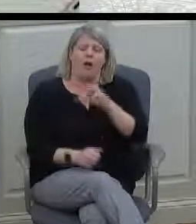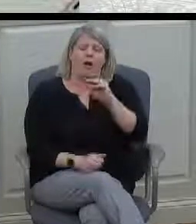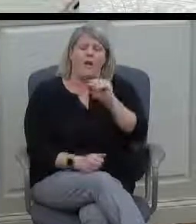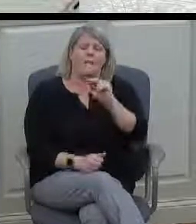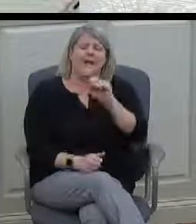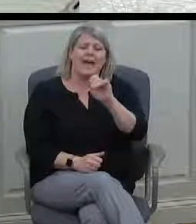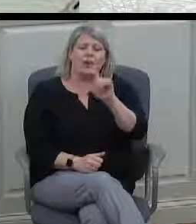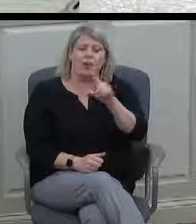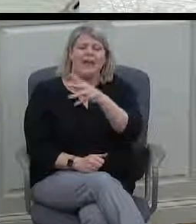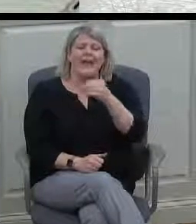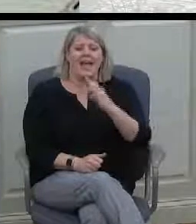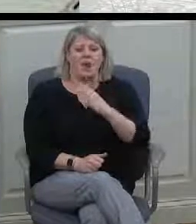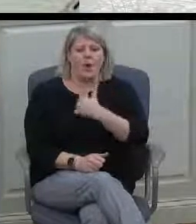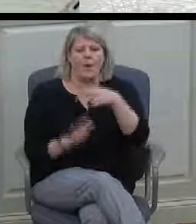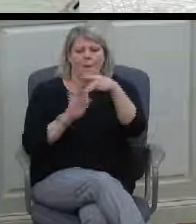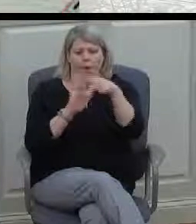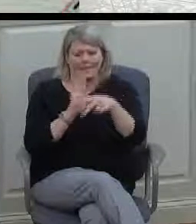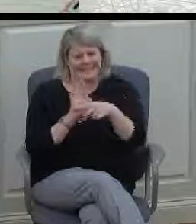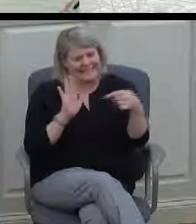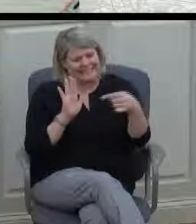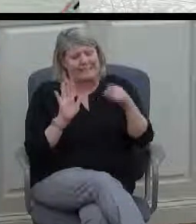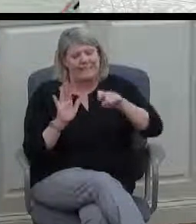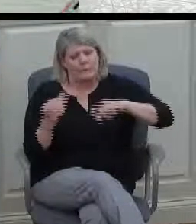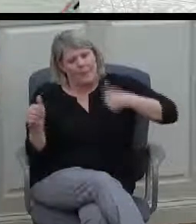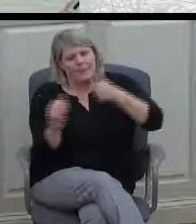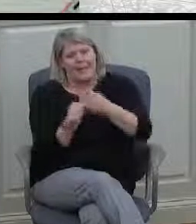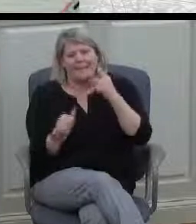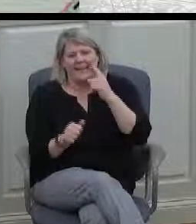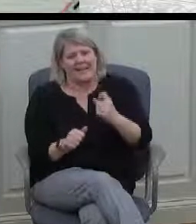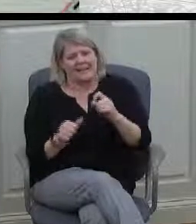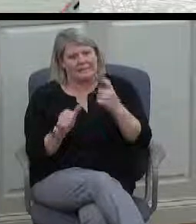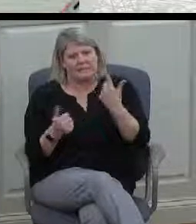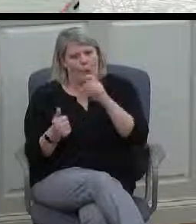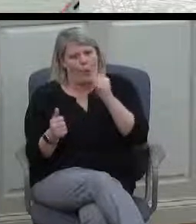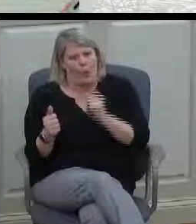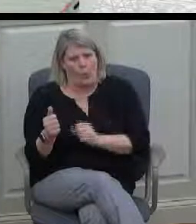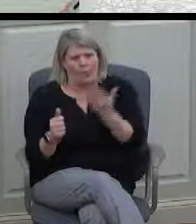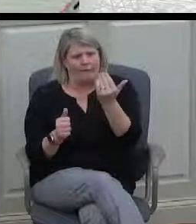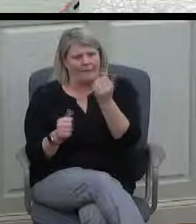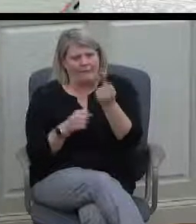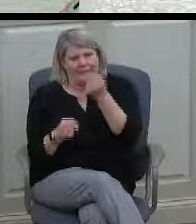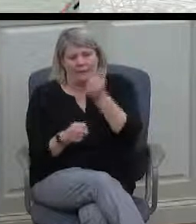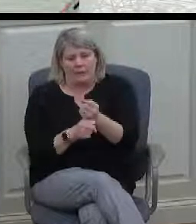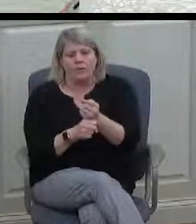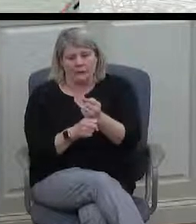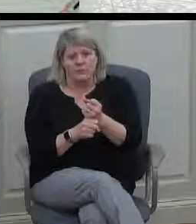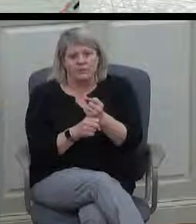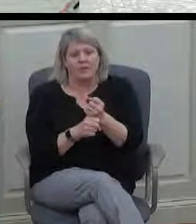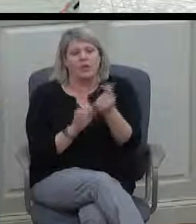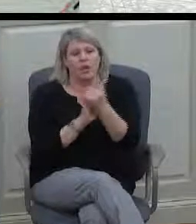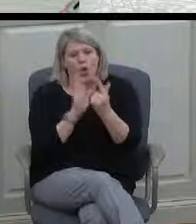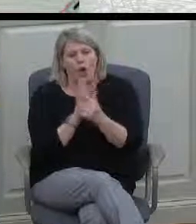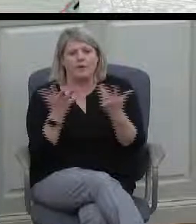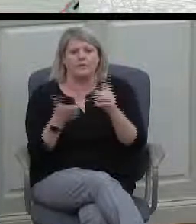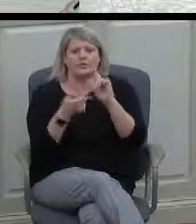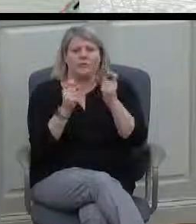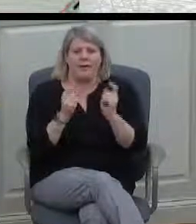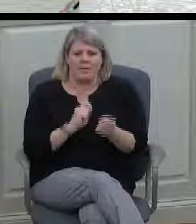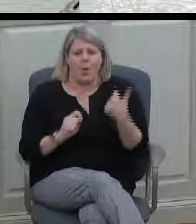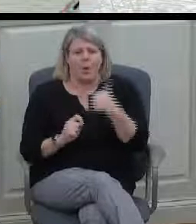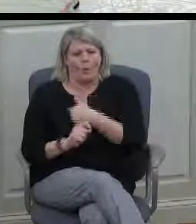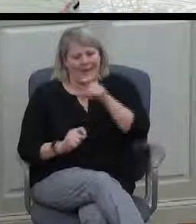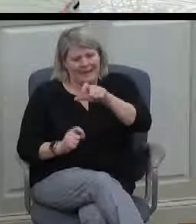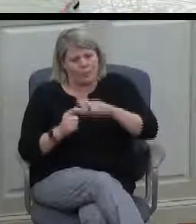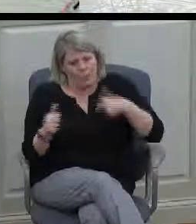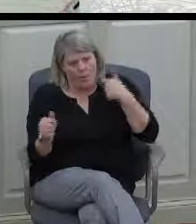stormwater ordinances need to be updated. They're 15 years old now. The permitting has changed. The permit language has changed. So we really need